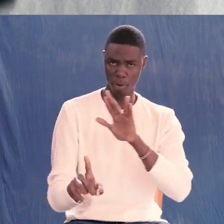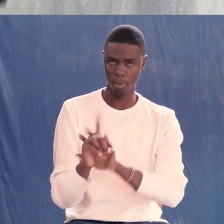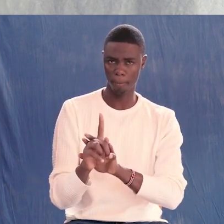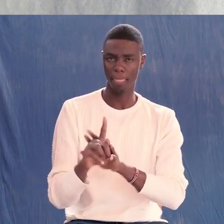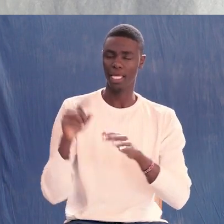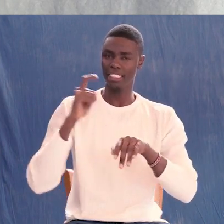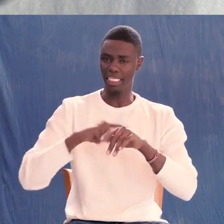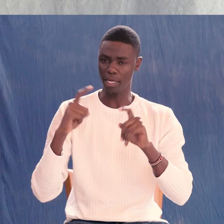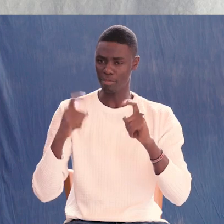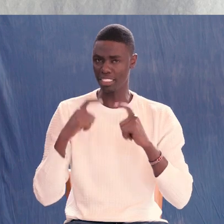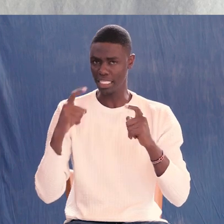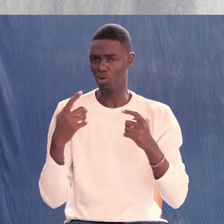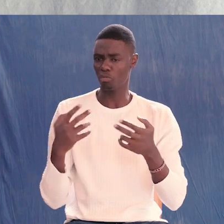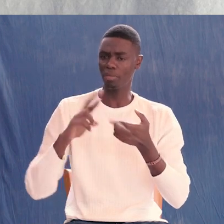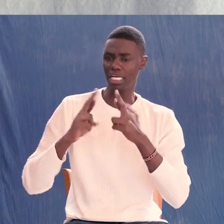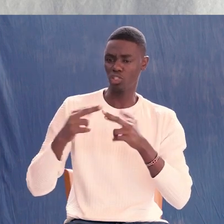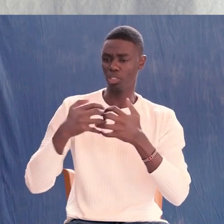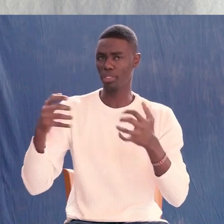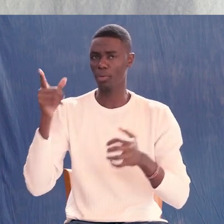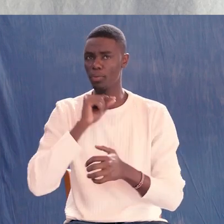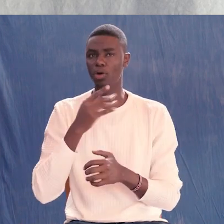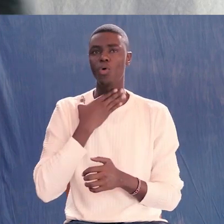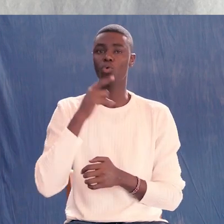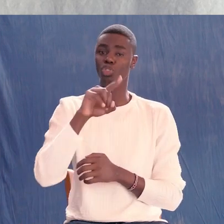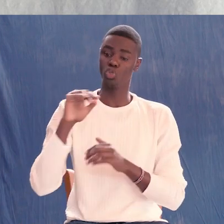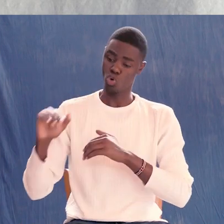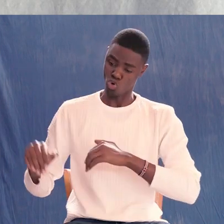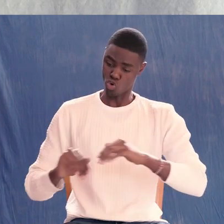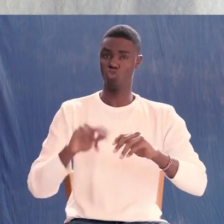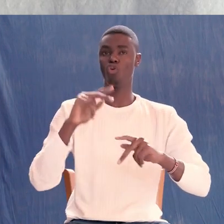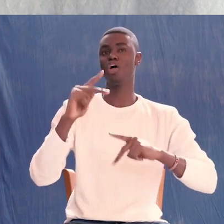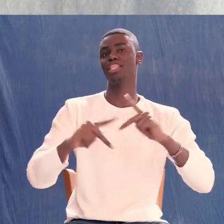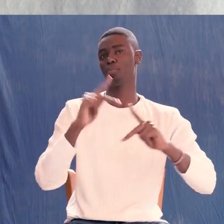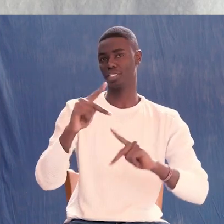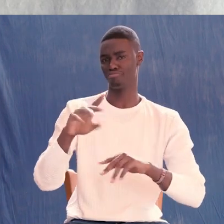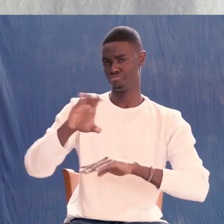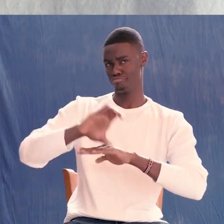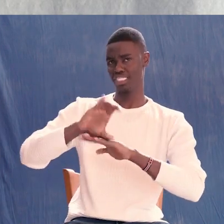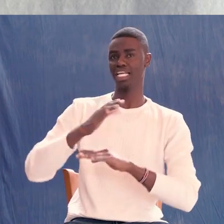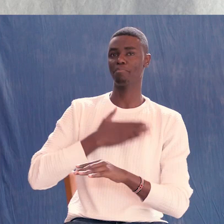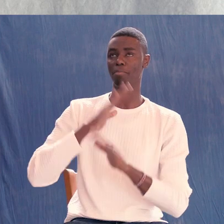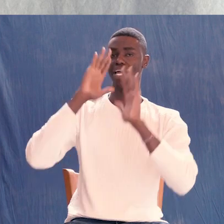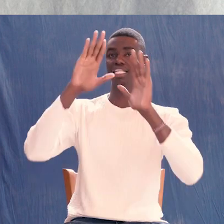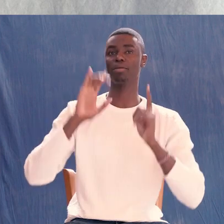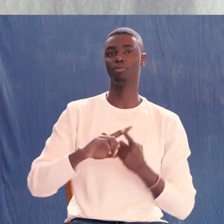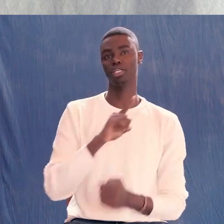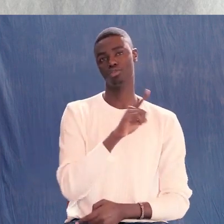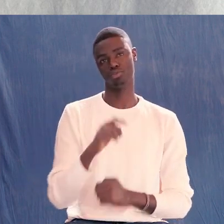there's sin, when relationships are broken, I want you to follow this process because my church is important to me.